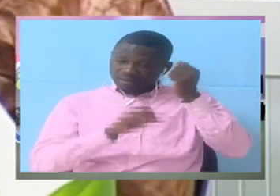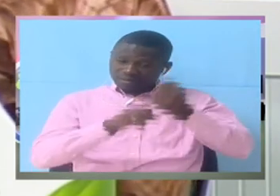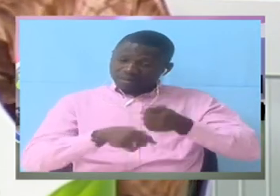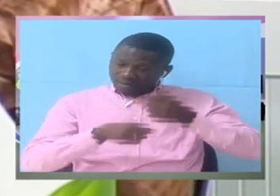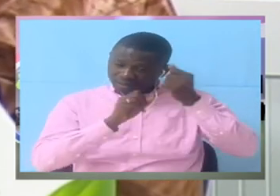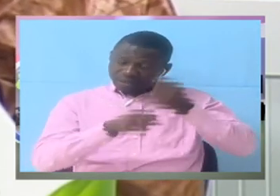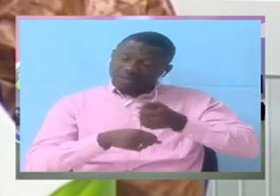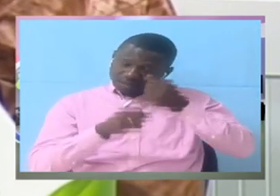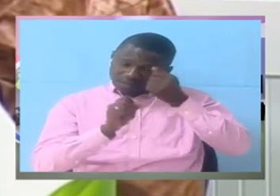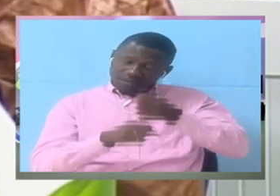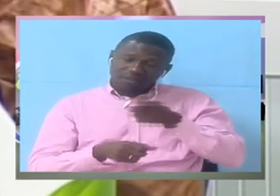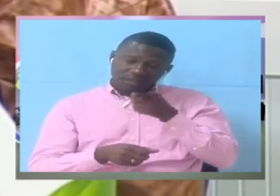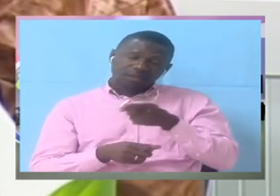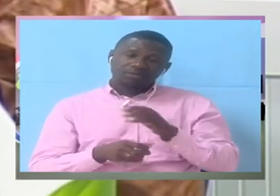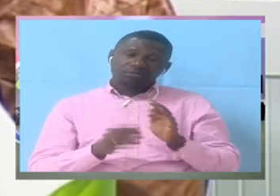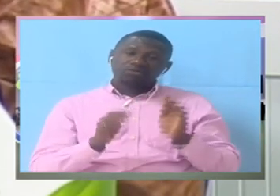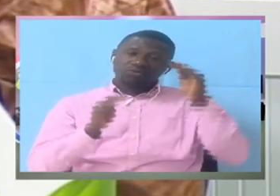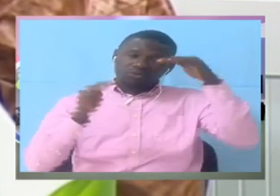Liberia le basinkang.